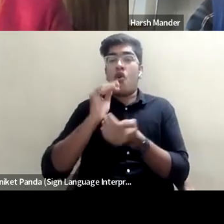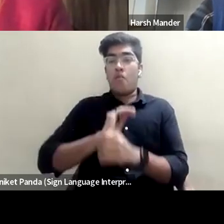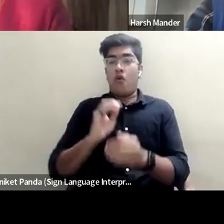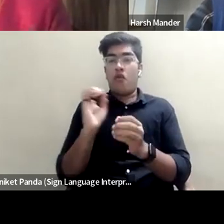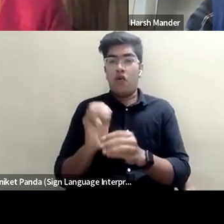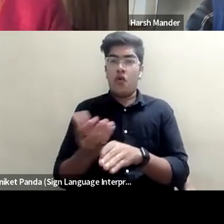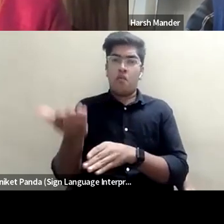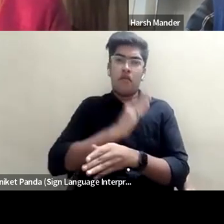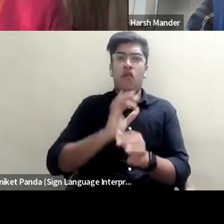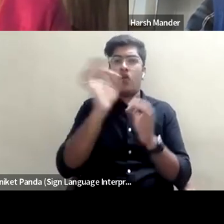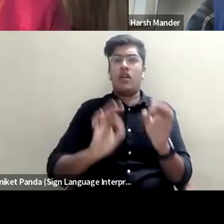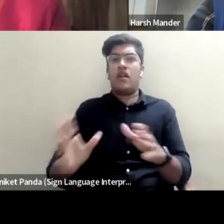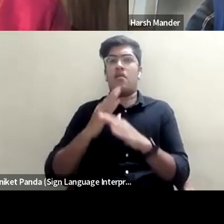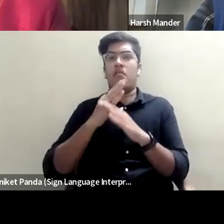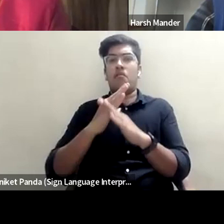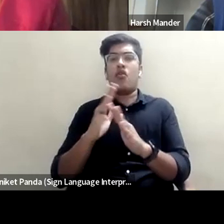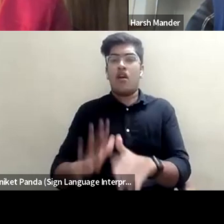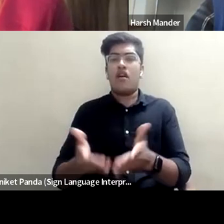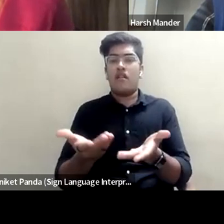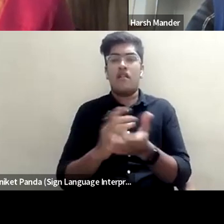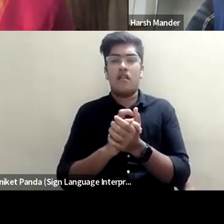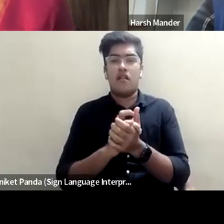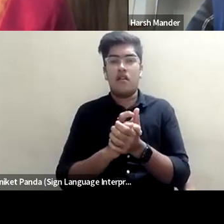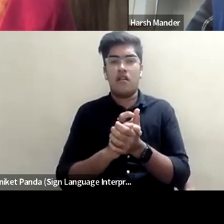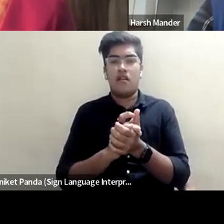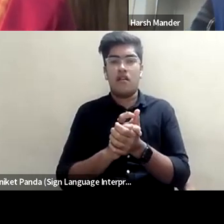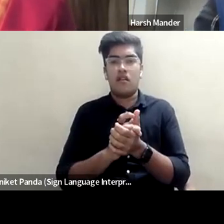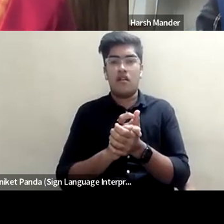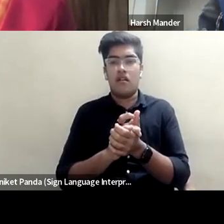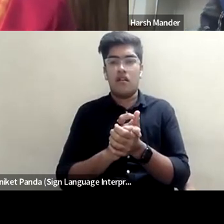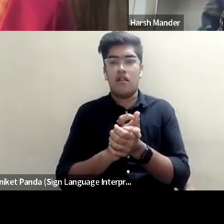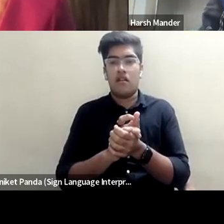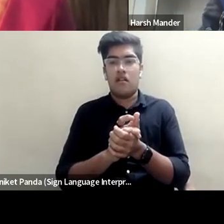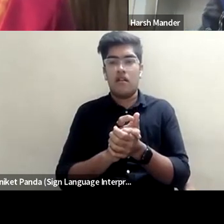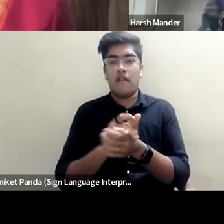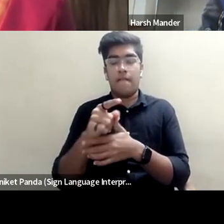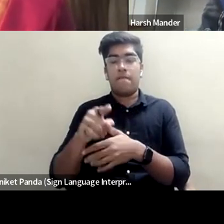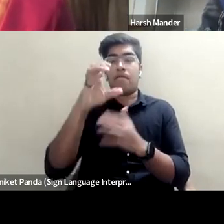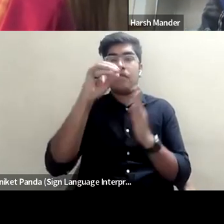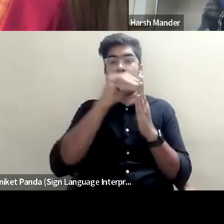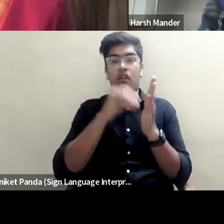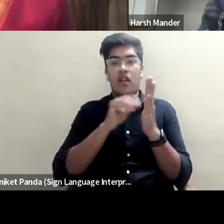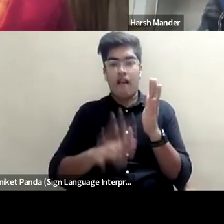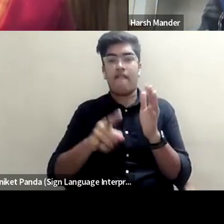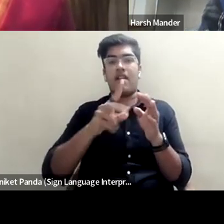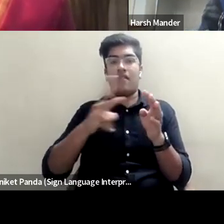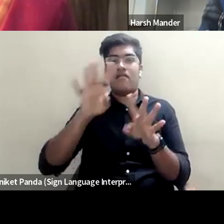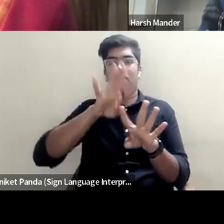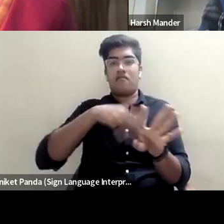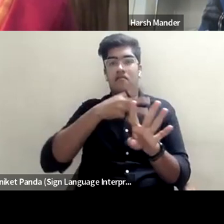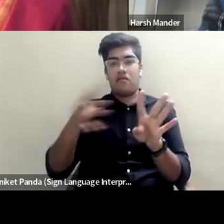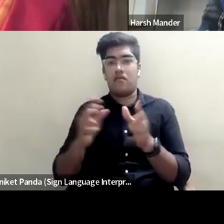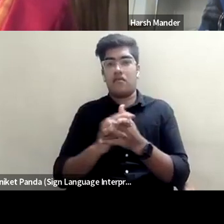Yeah. You see, the Constitution has this legislation where the test of the gender